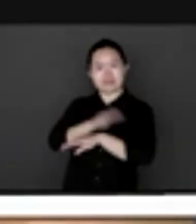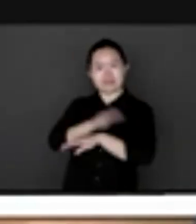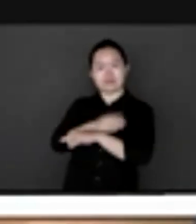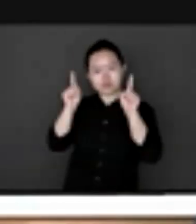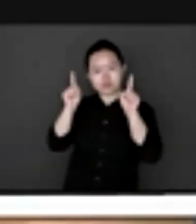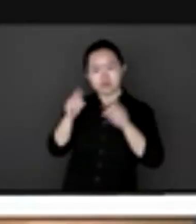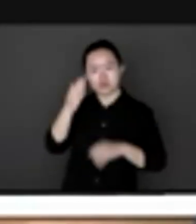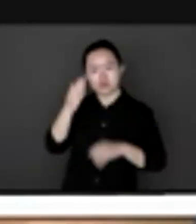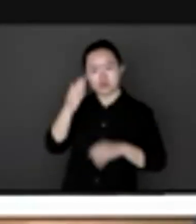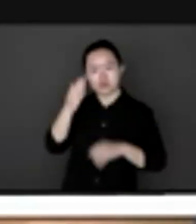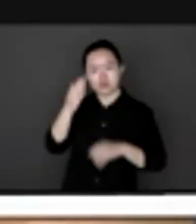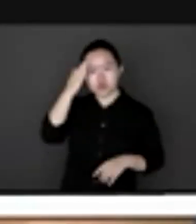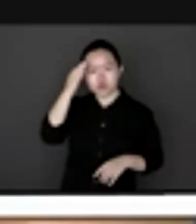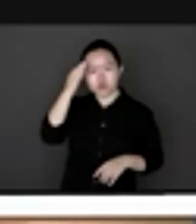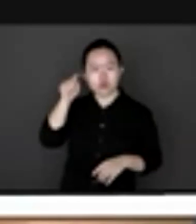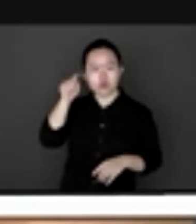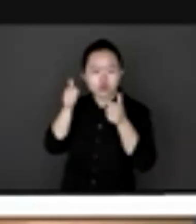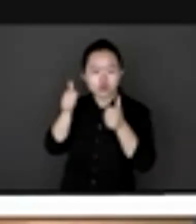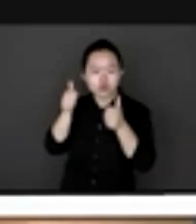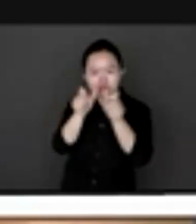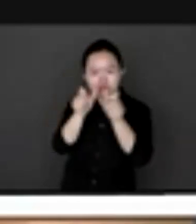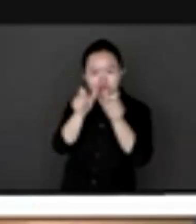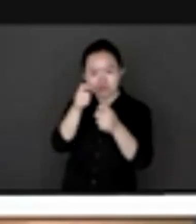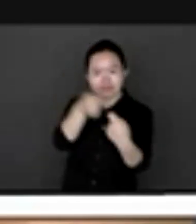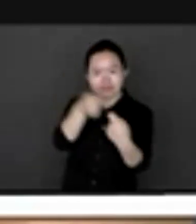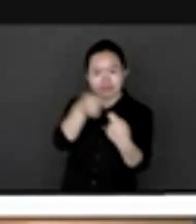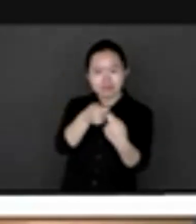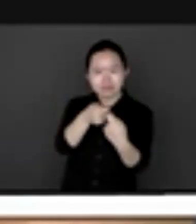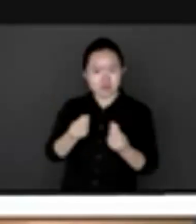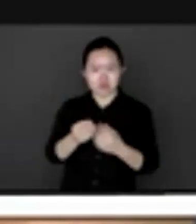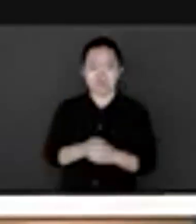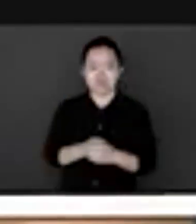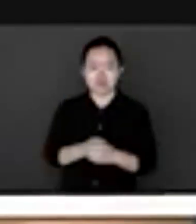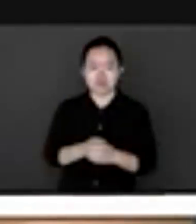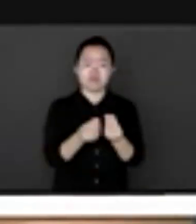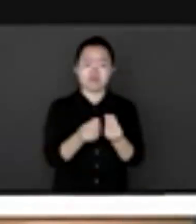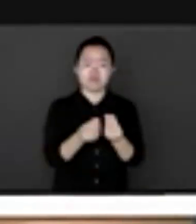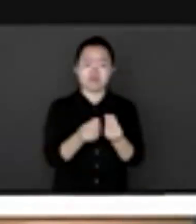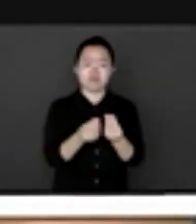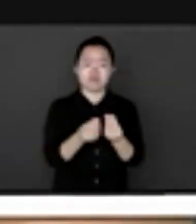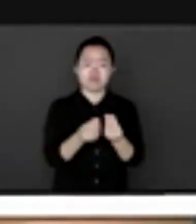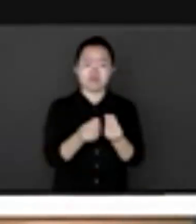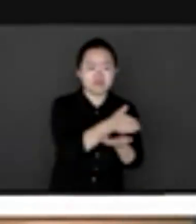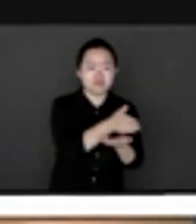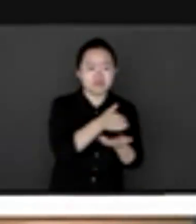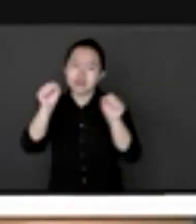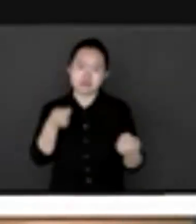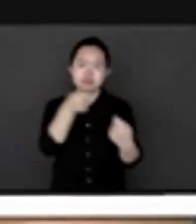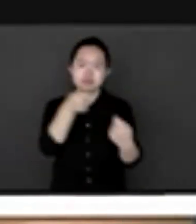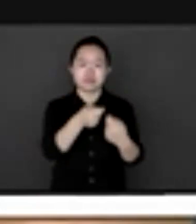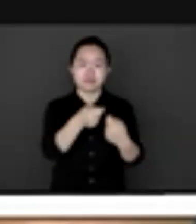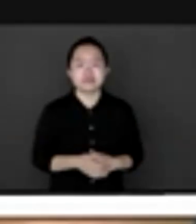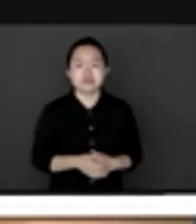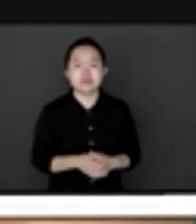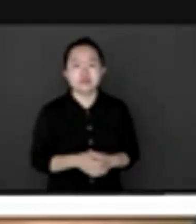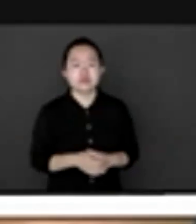strategic anchoring. We wanted to give it a space, where it's actually valued from